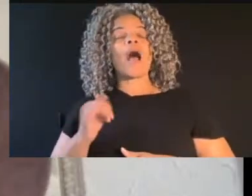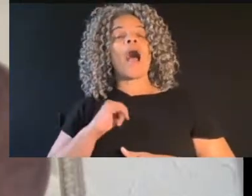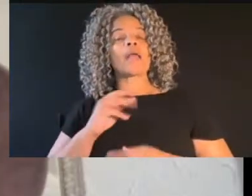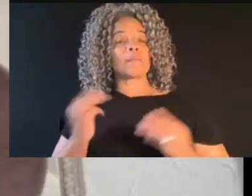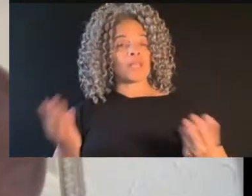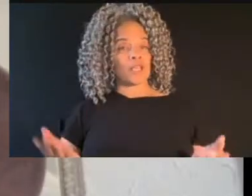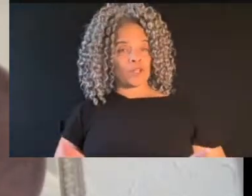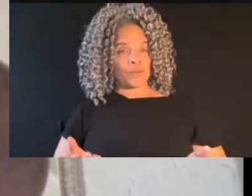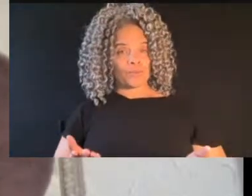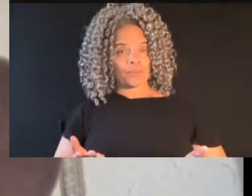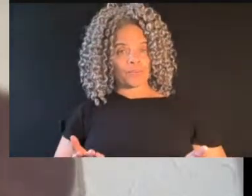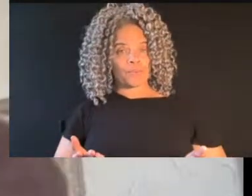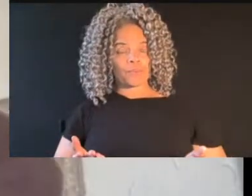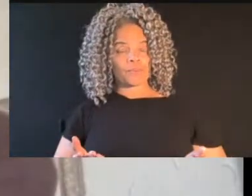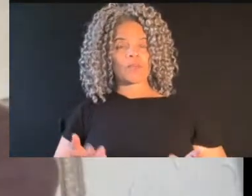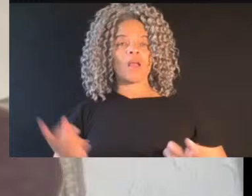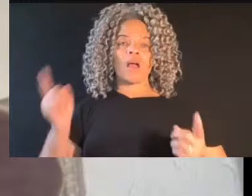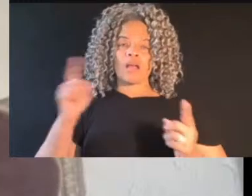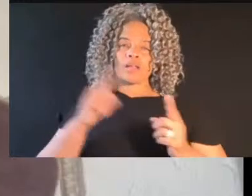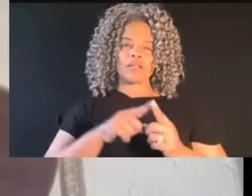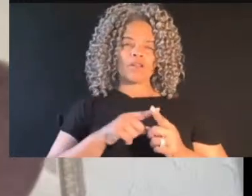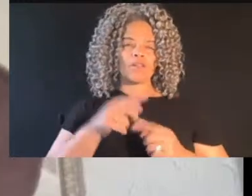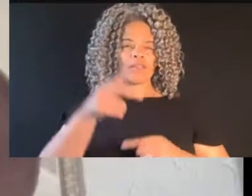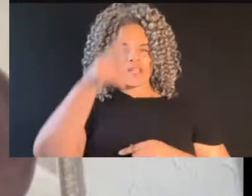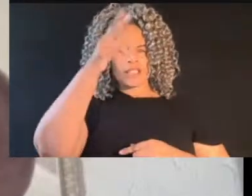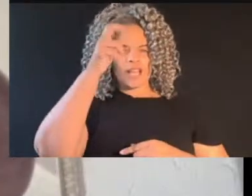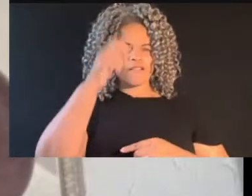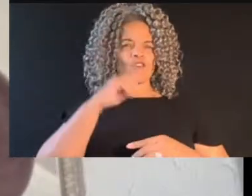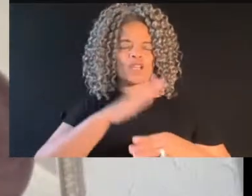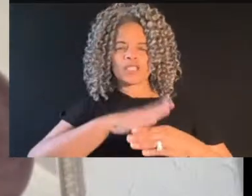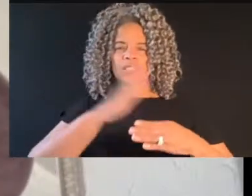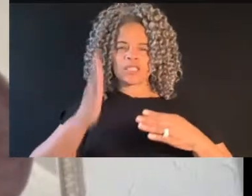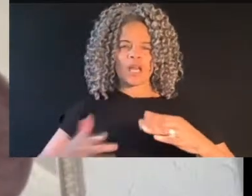here until the devil is done fighting.